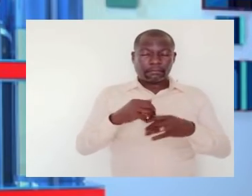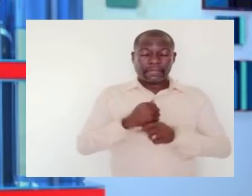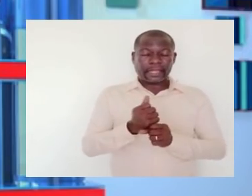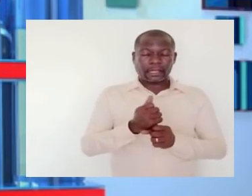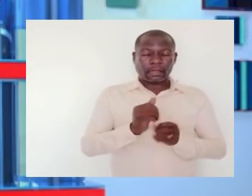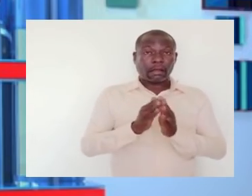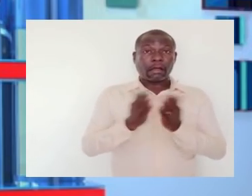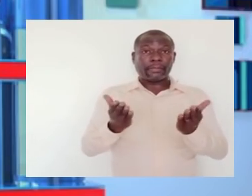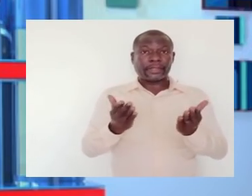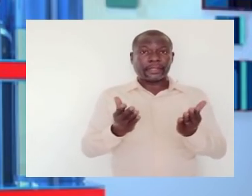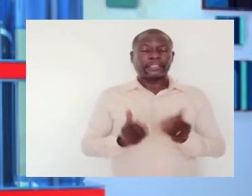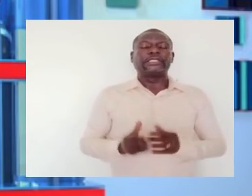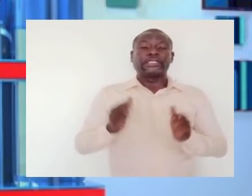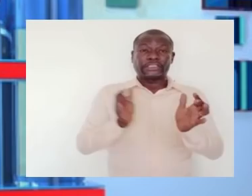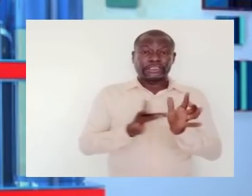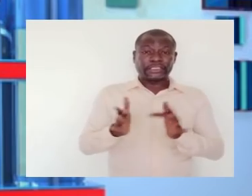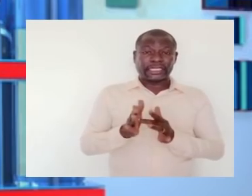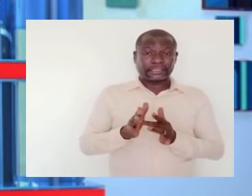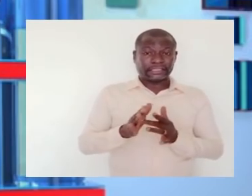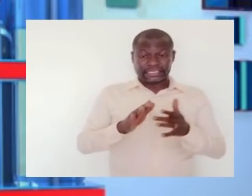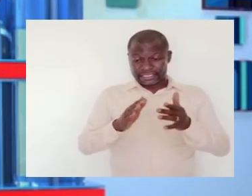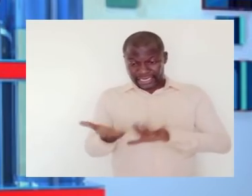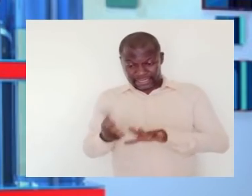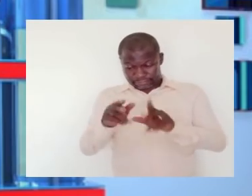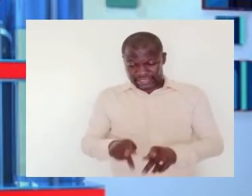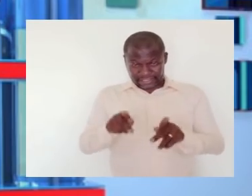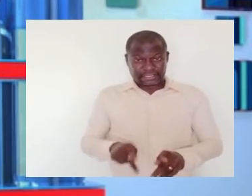thing Yesu enyane ewufo